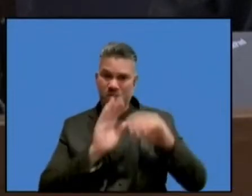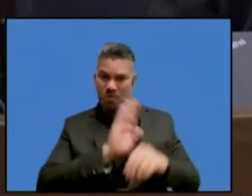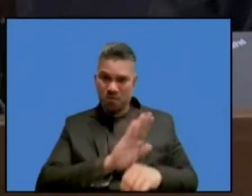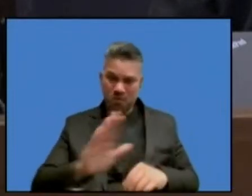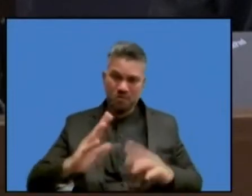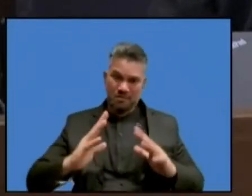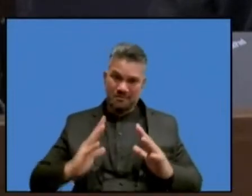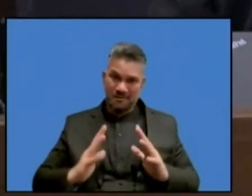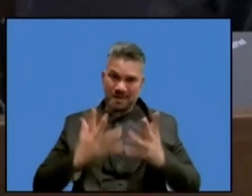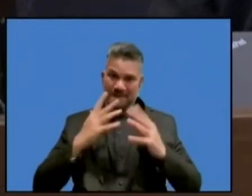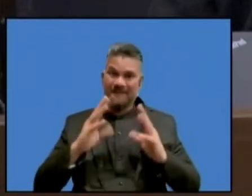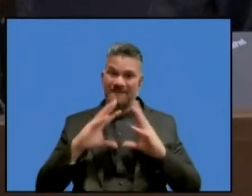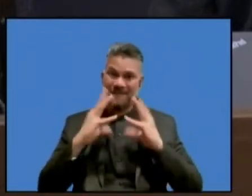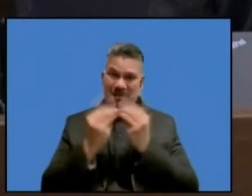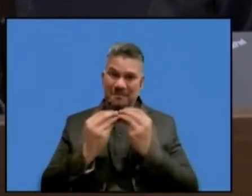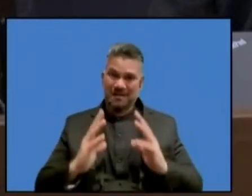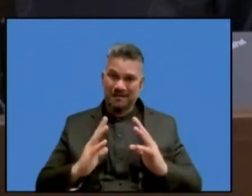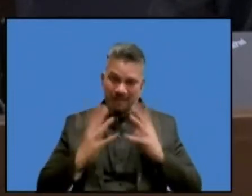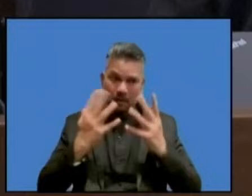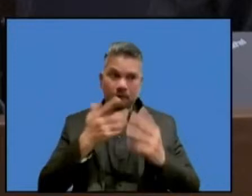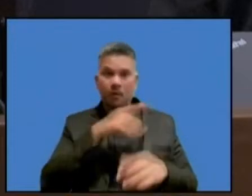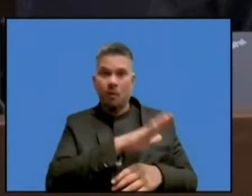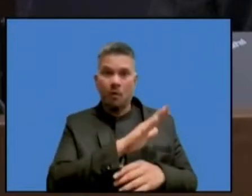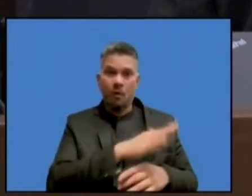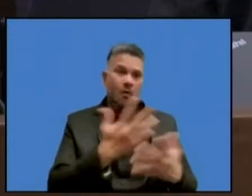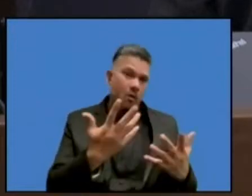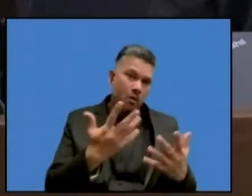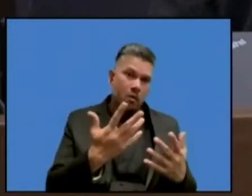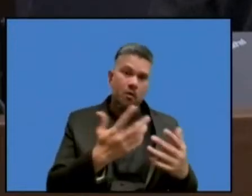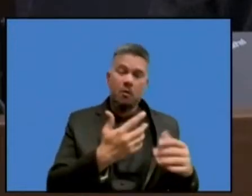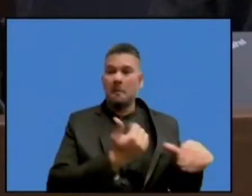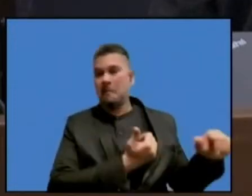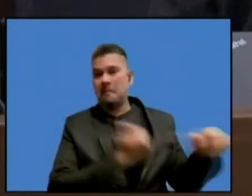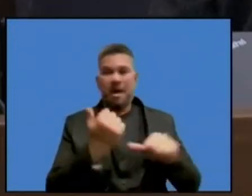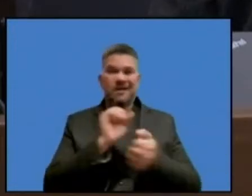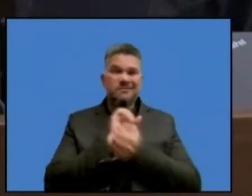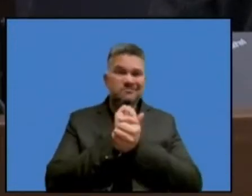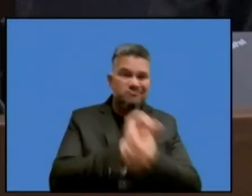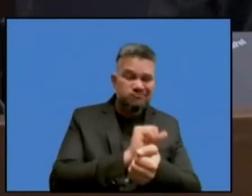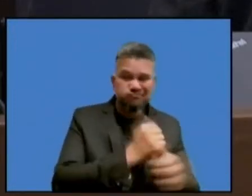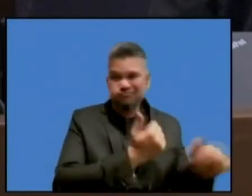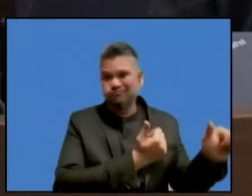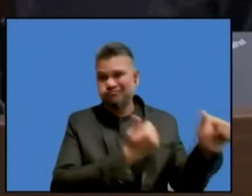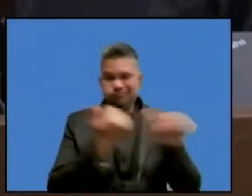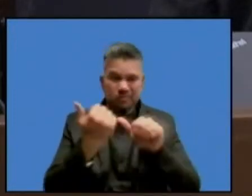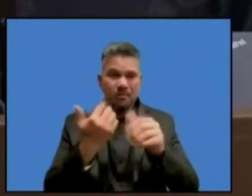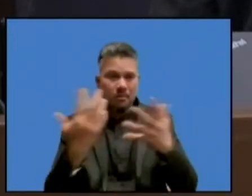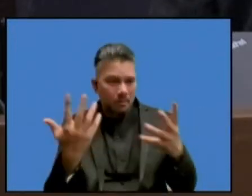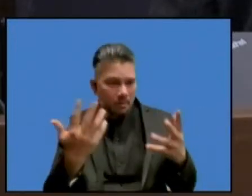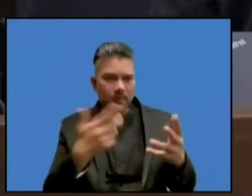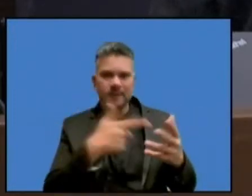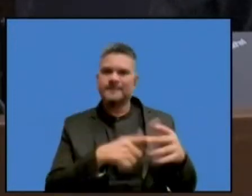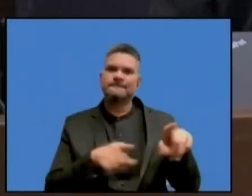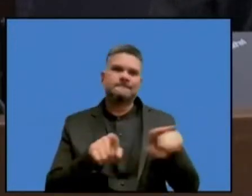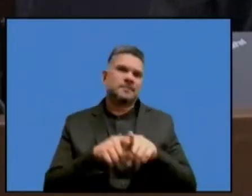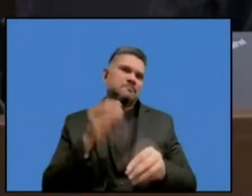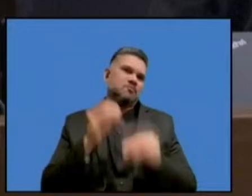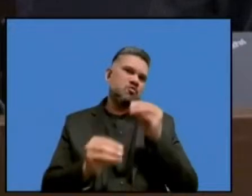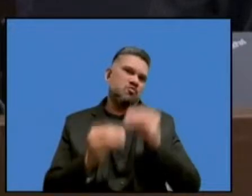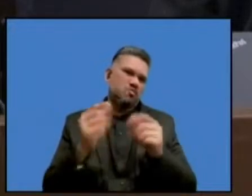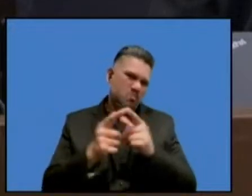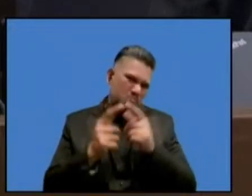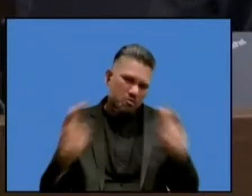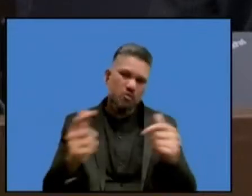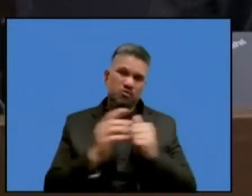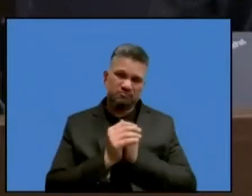and deportations of migrants who become pregnant while on temporary labor migration programs. The Global Compact